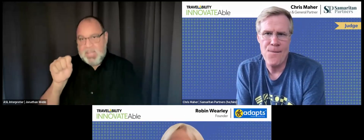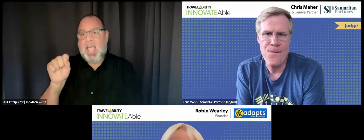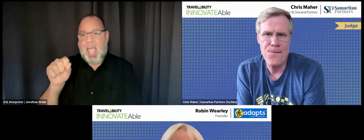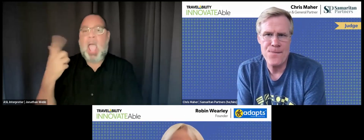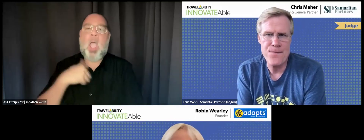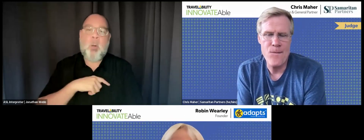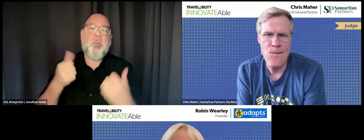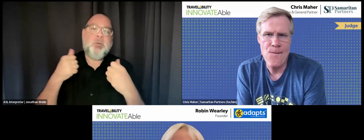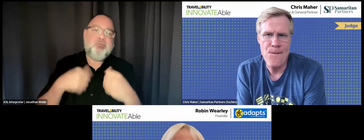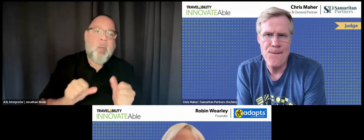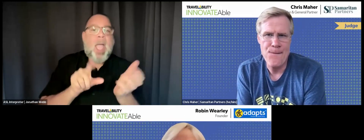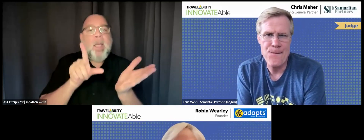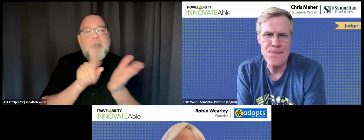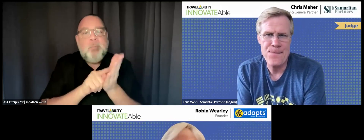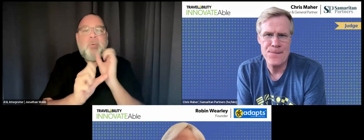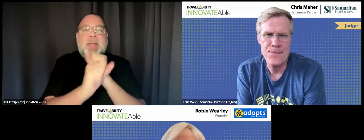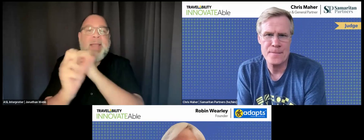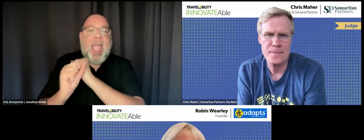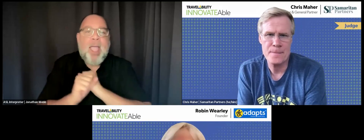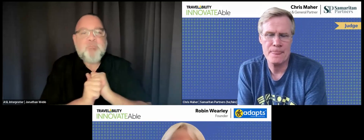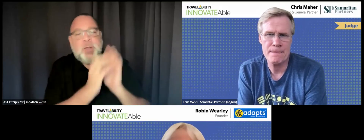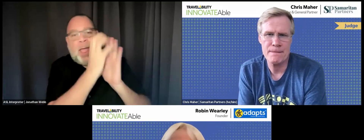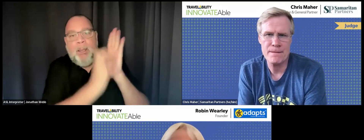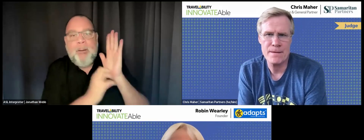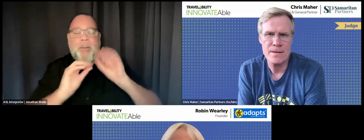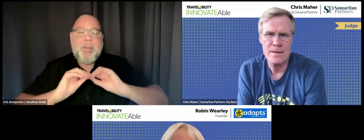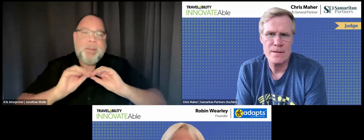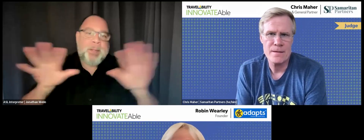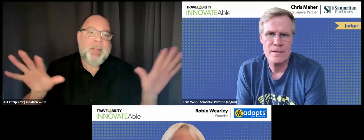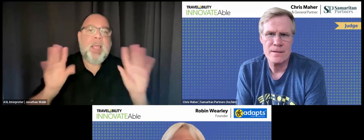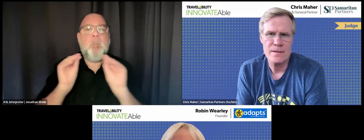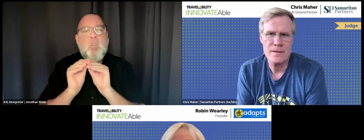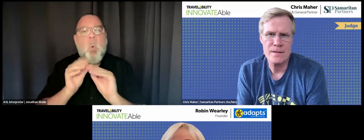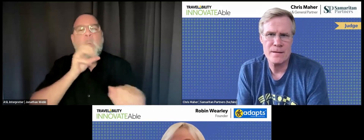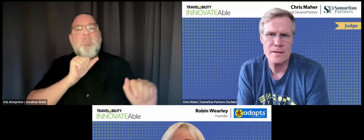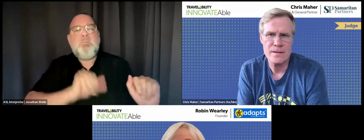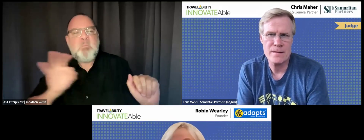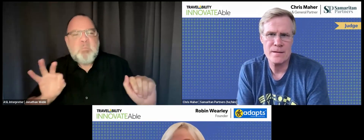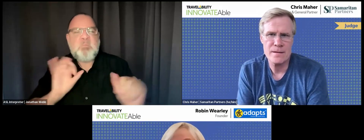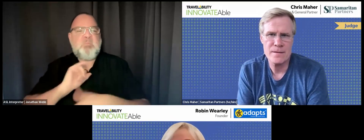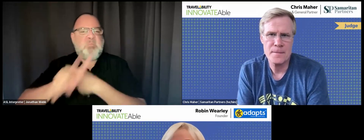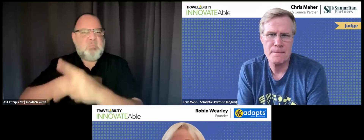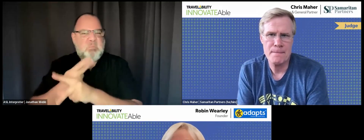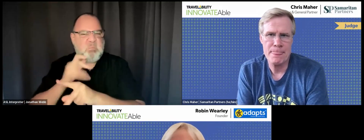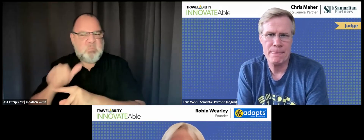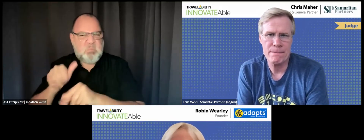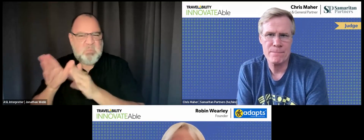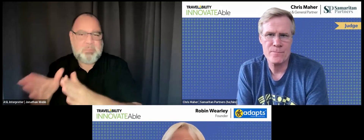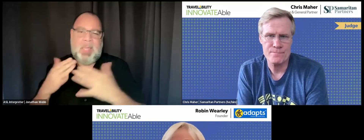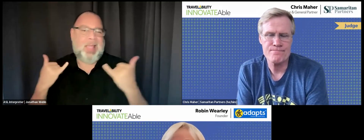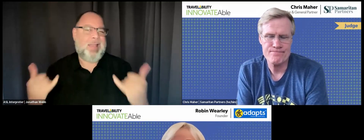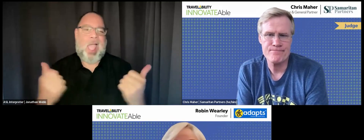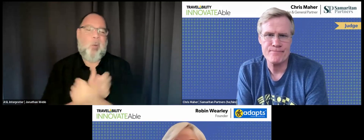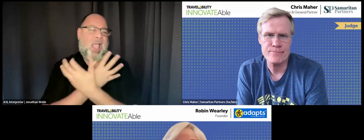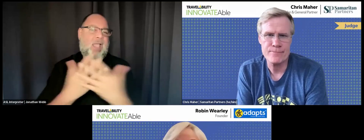print advertising and some of the more traditional ways of getting the word out. And now we pretty much do everything